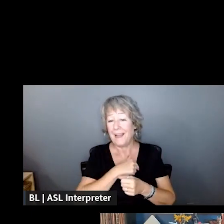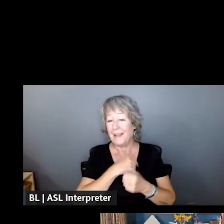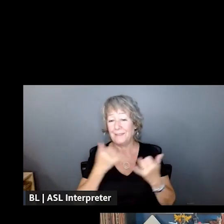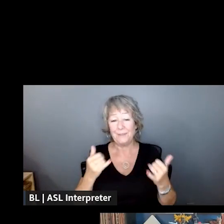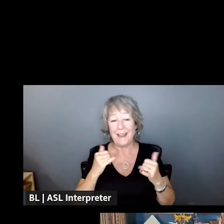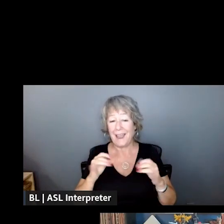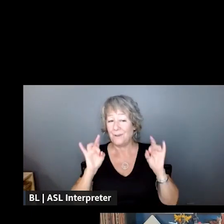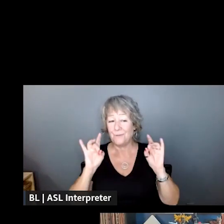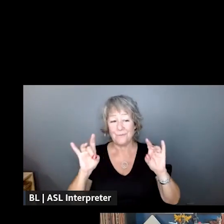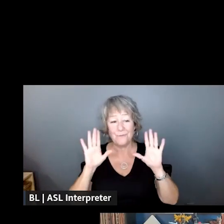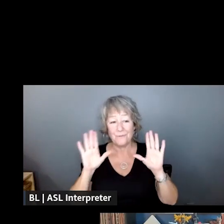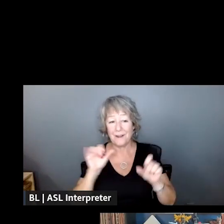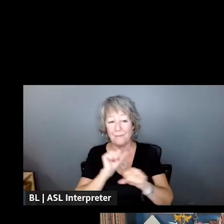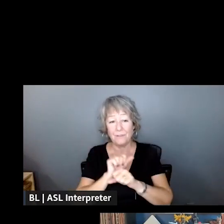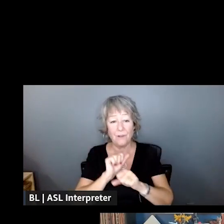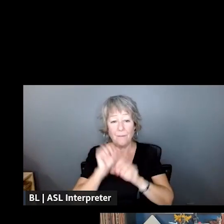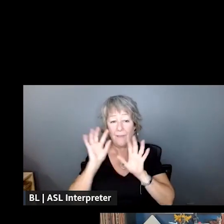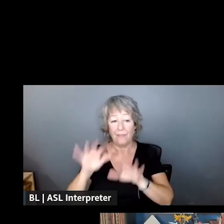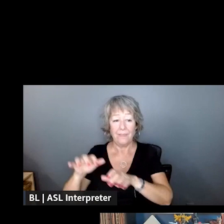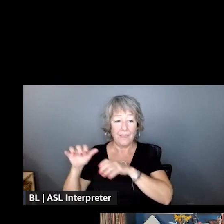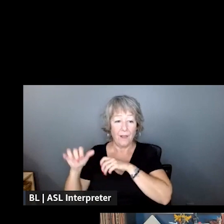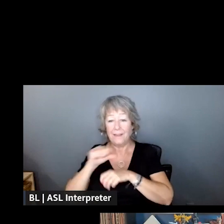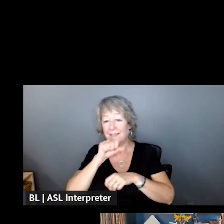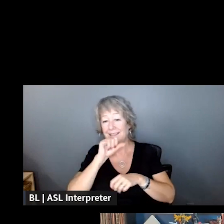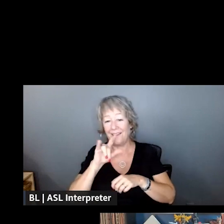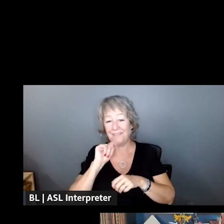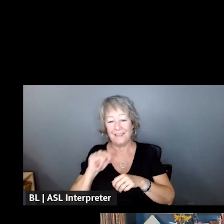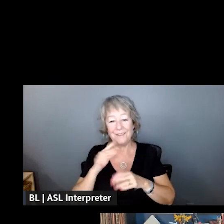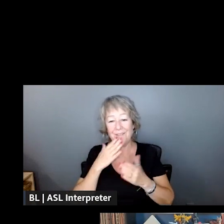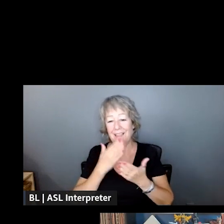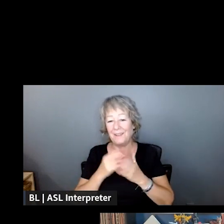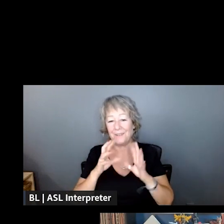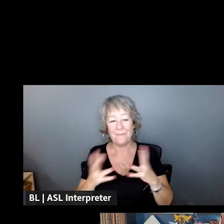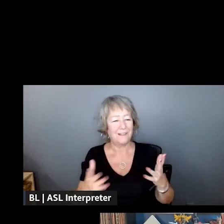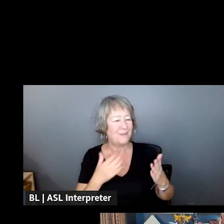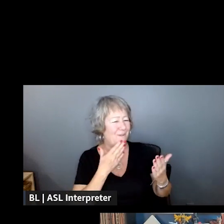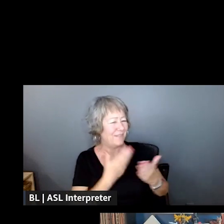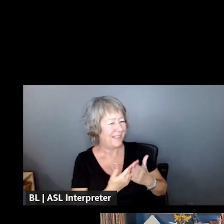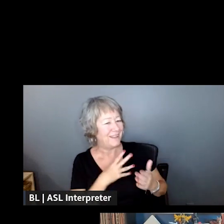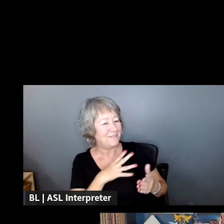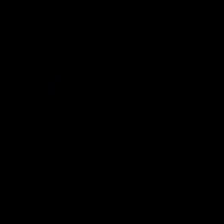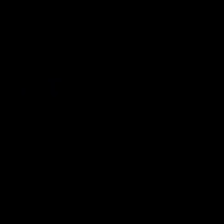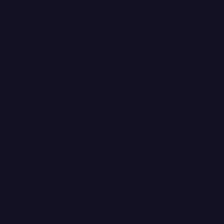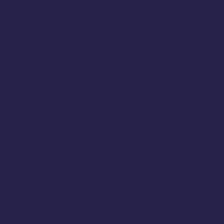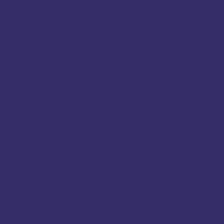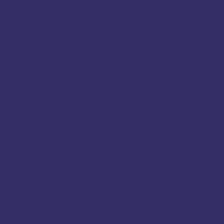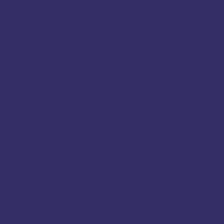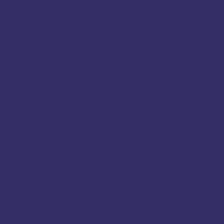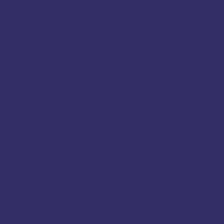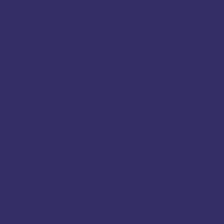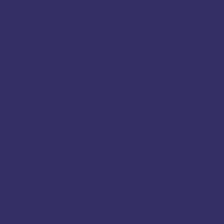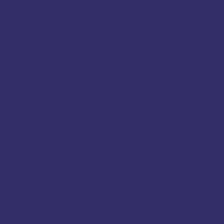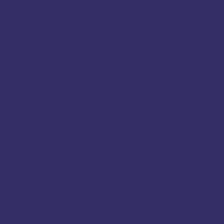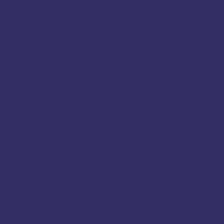both of you. The audience loved it. Well, thank you for having us. Yeah, thank you. You.